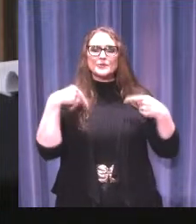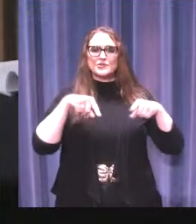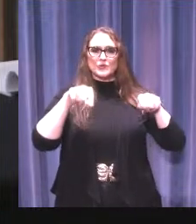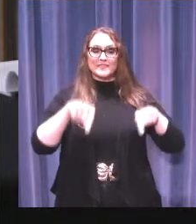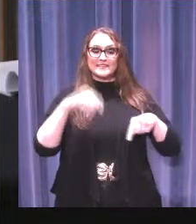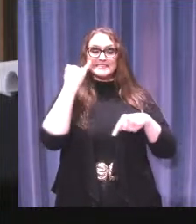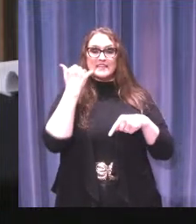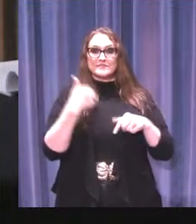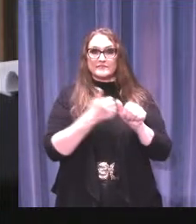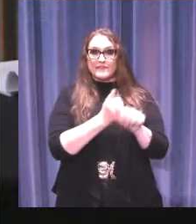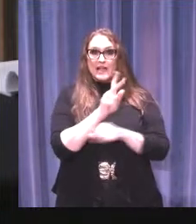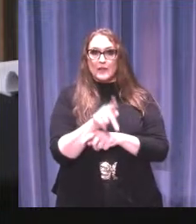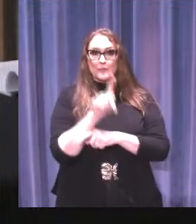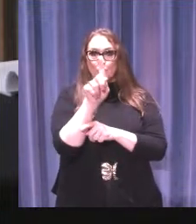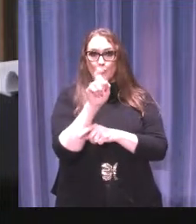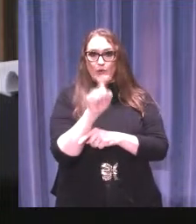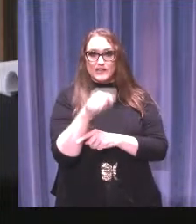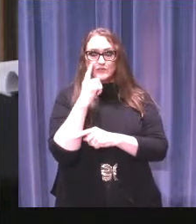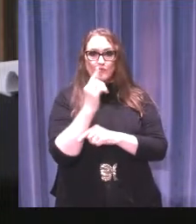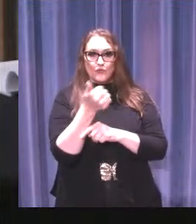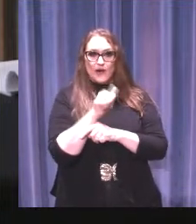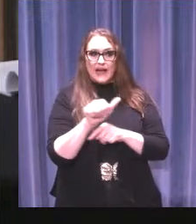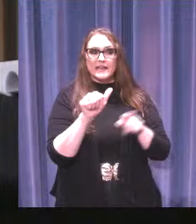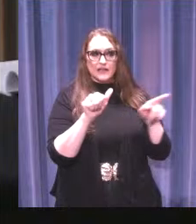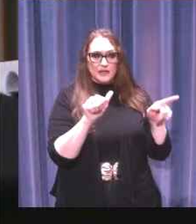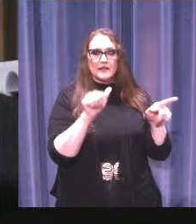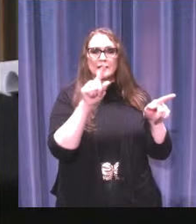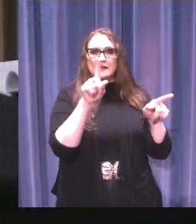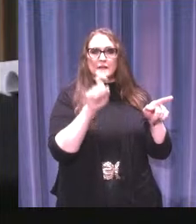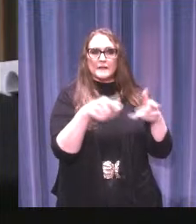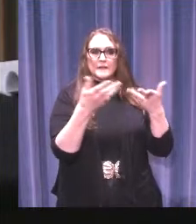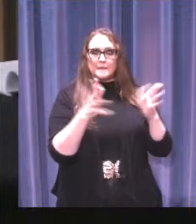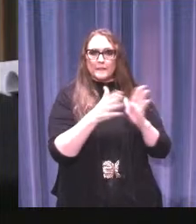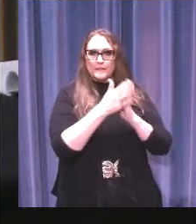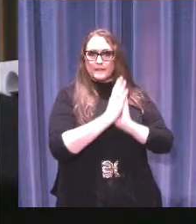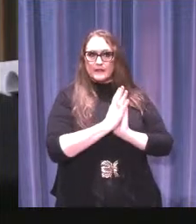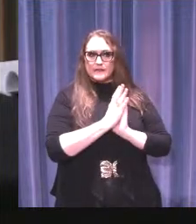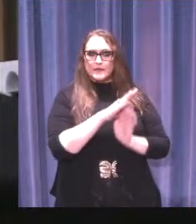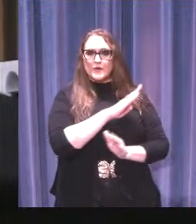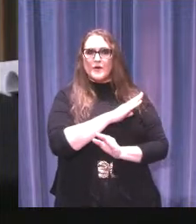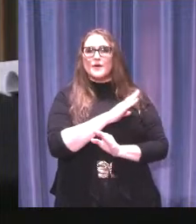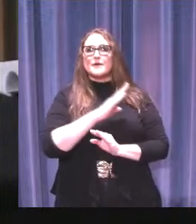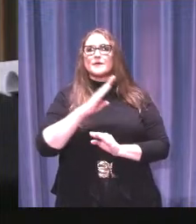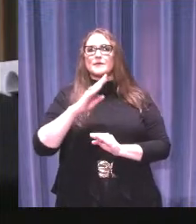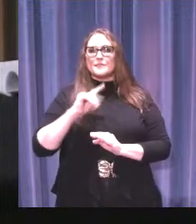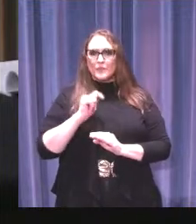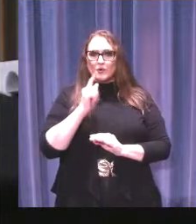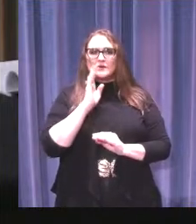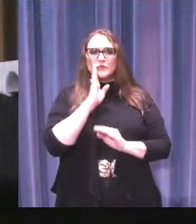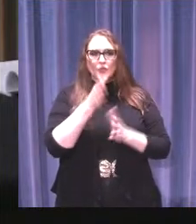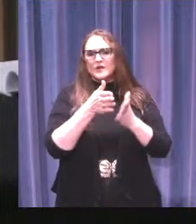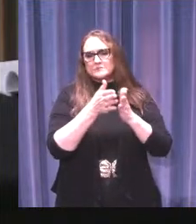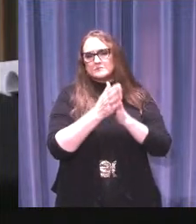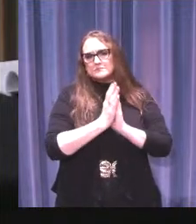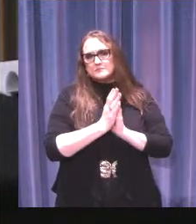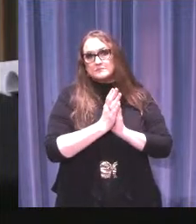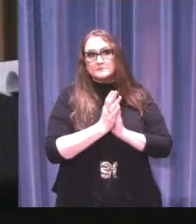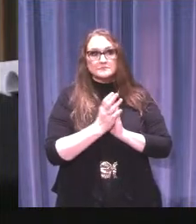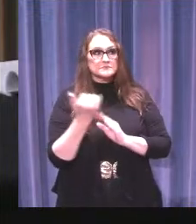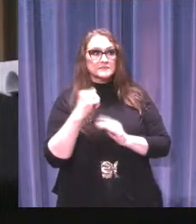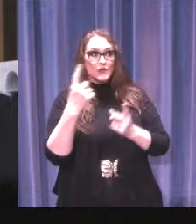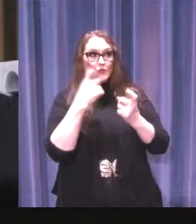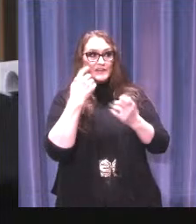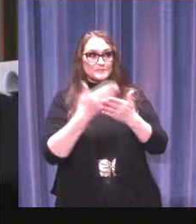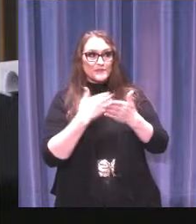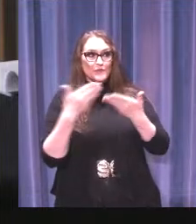there's a follow-up question to any of the ones that are asked, the board members will be doing that. Do you have any questions for